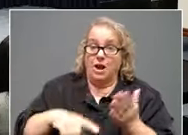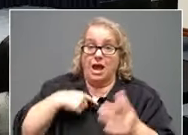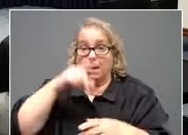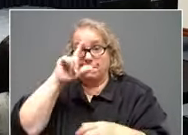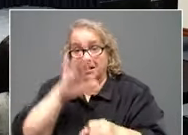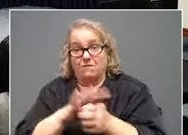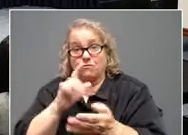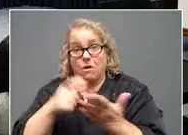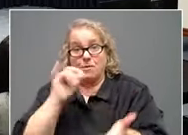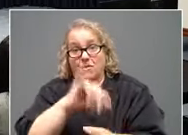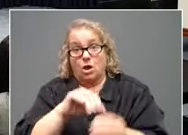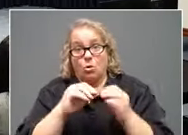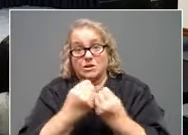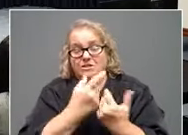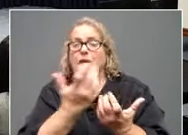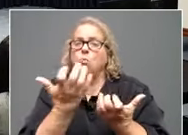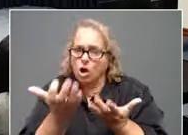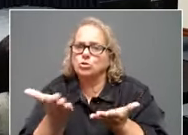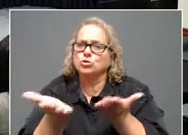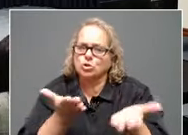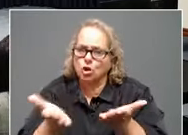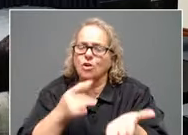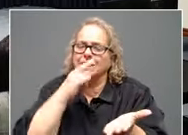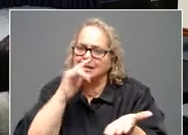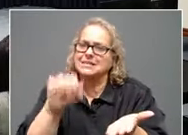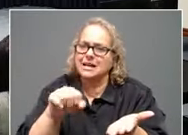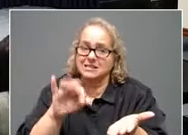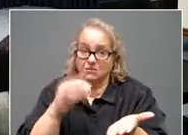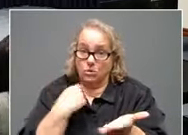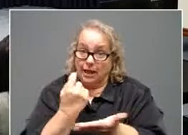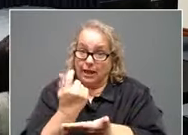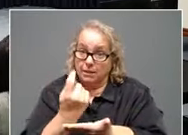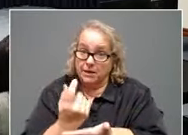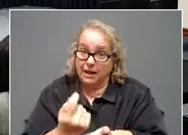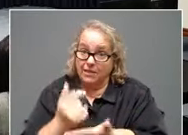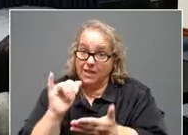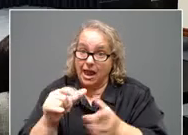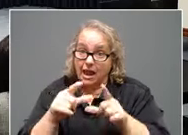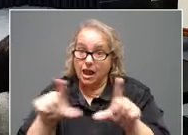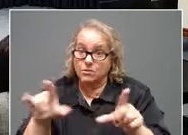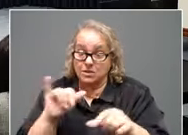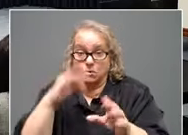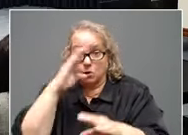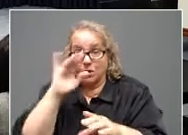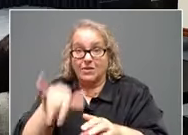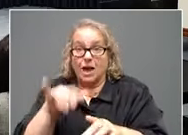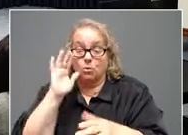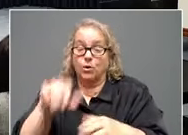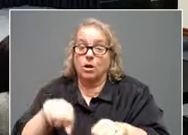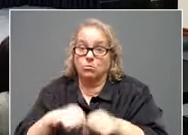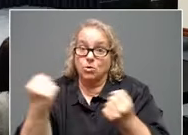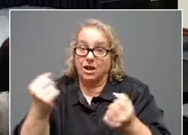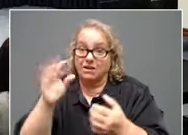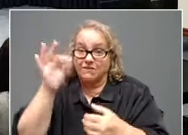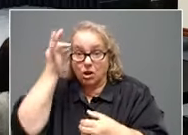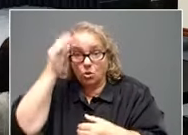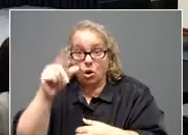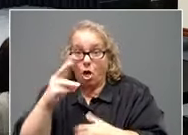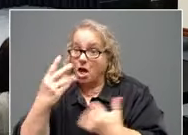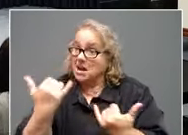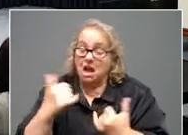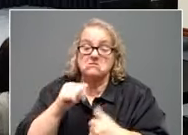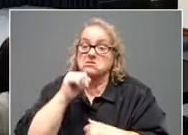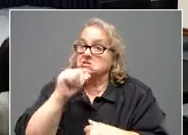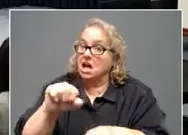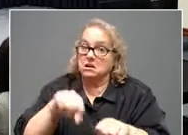want to serve kids. And that if we eliminated this language that we were worried violates federal law, and now we know doesn't, that they'd sign the